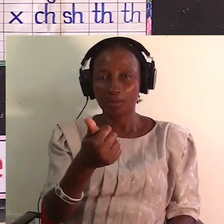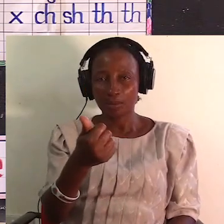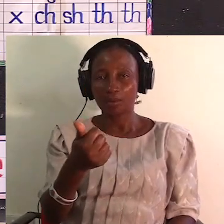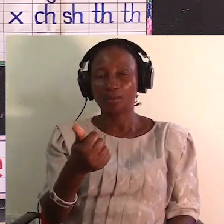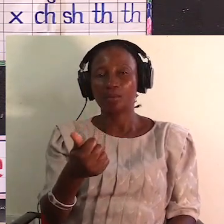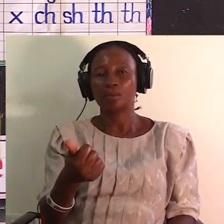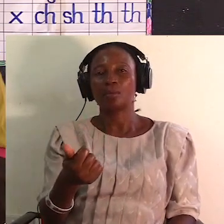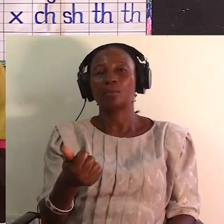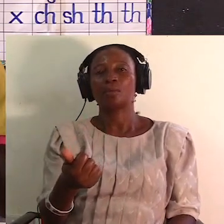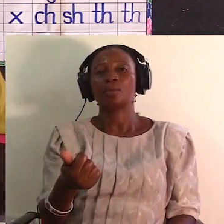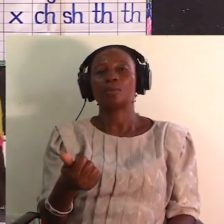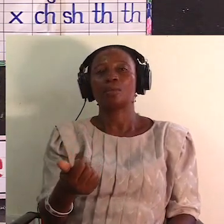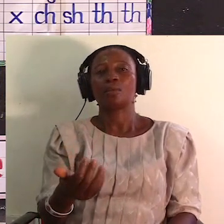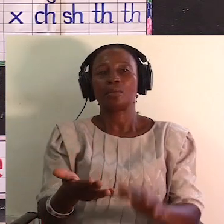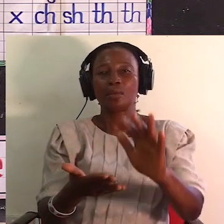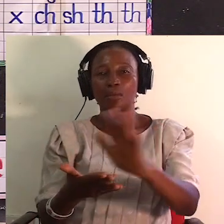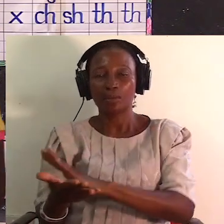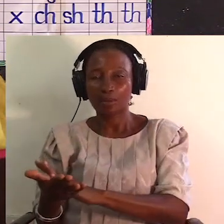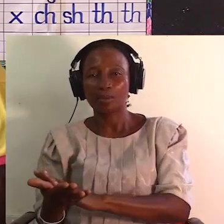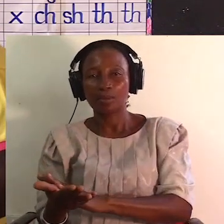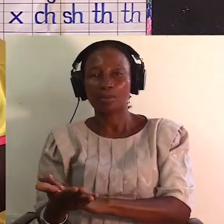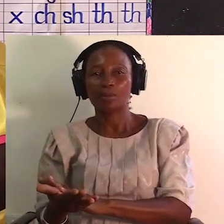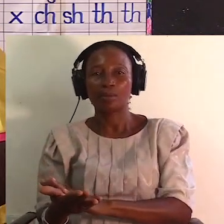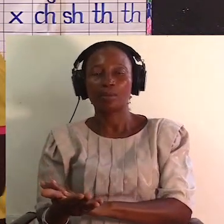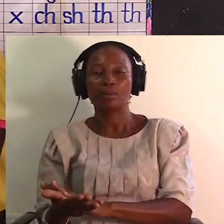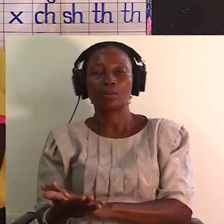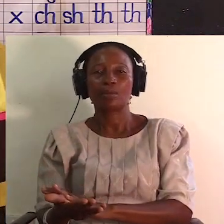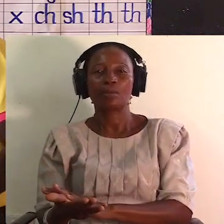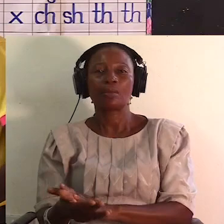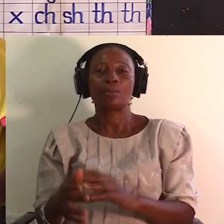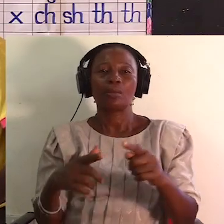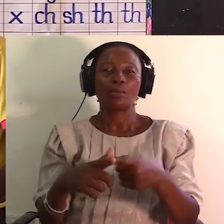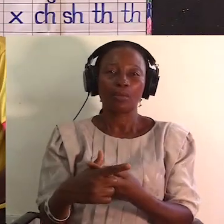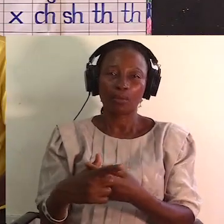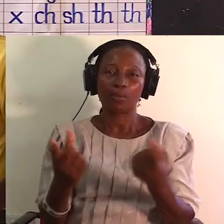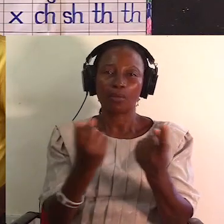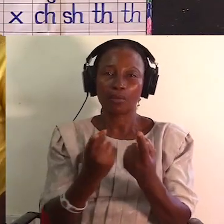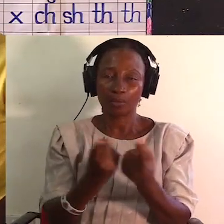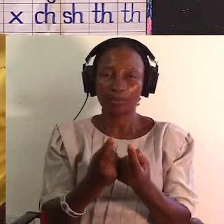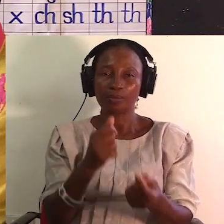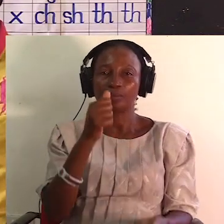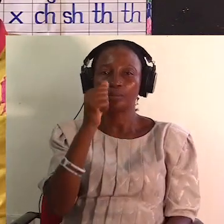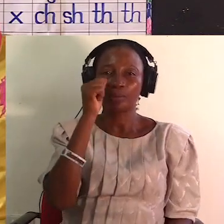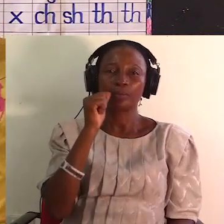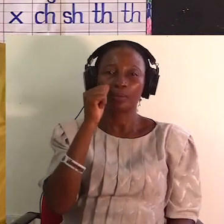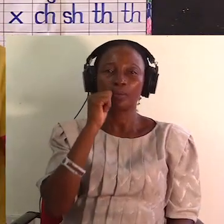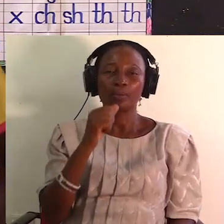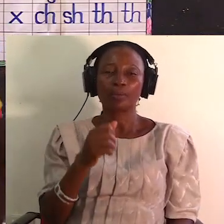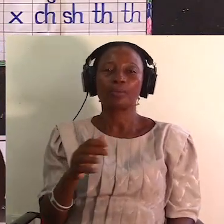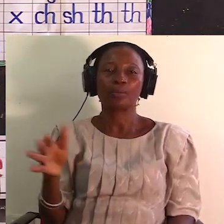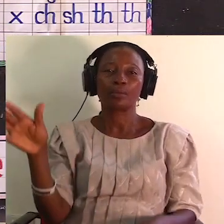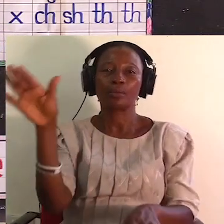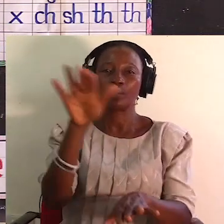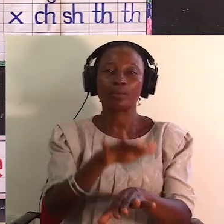cards or objects that you can use to cover. Any